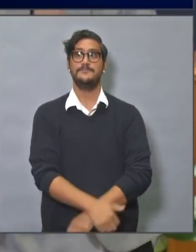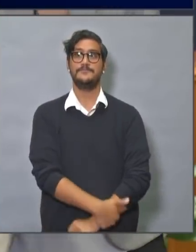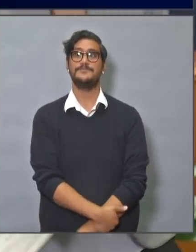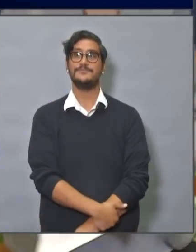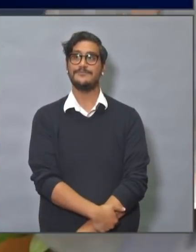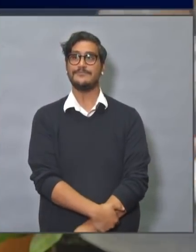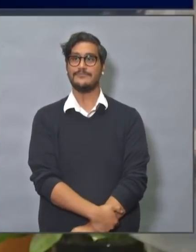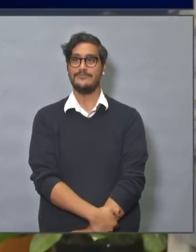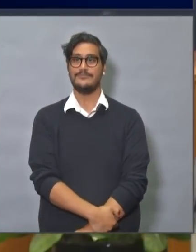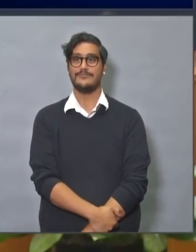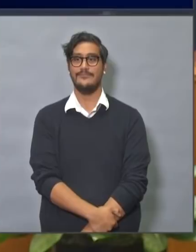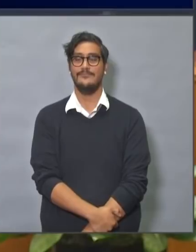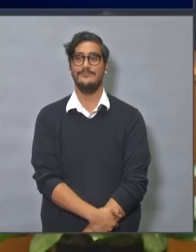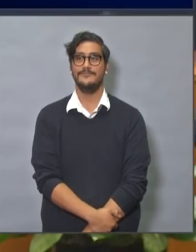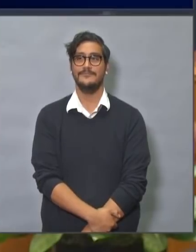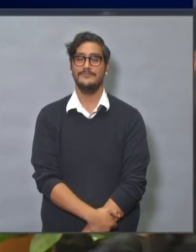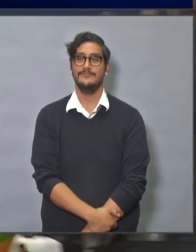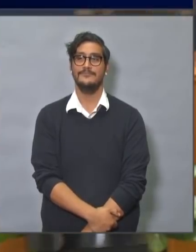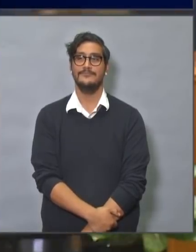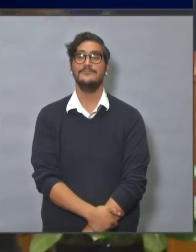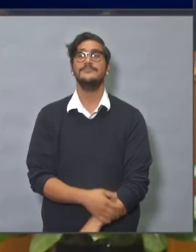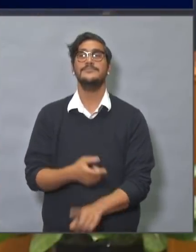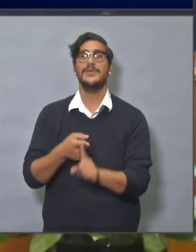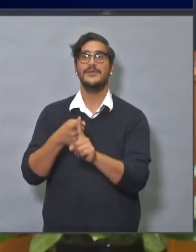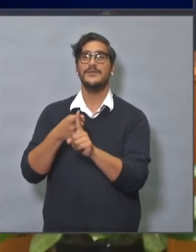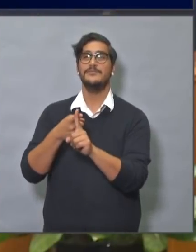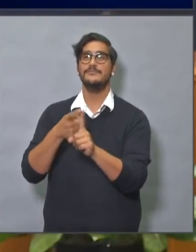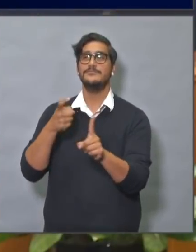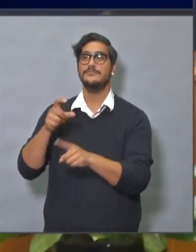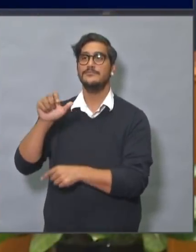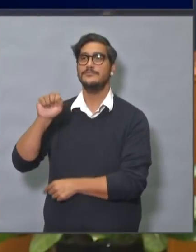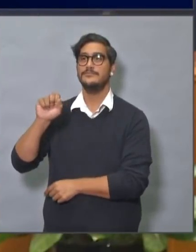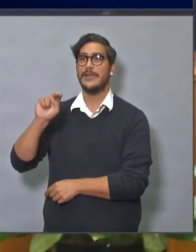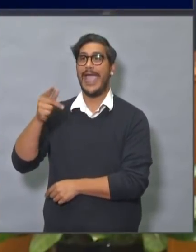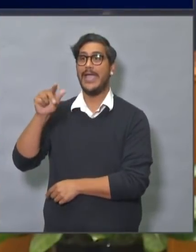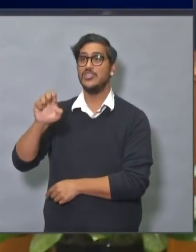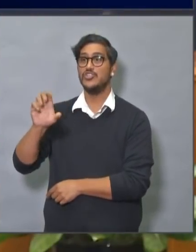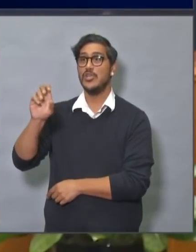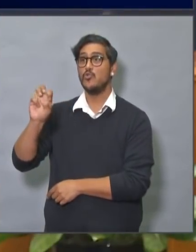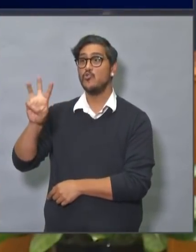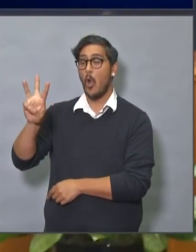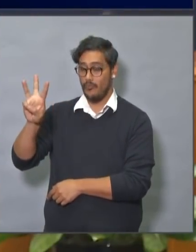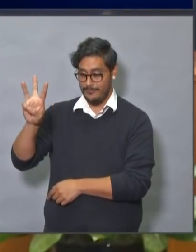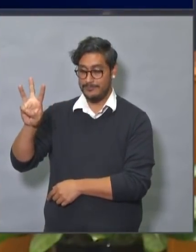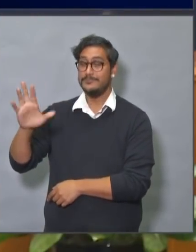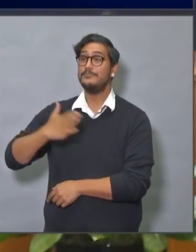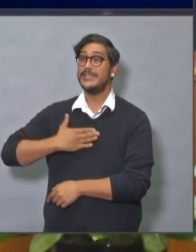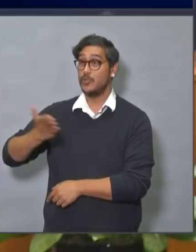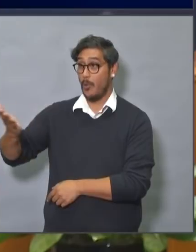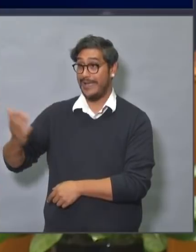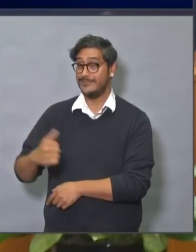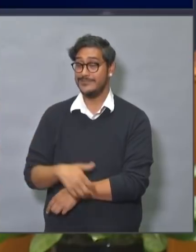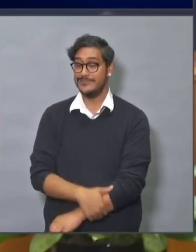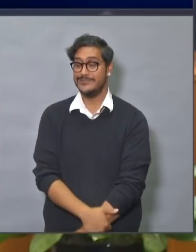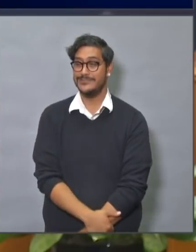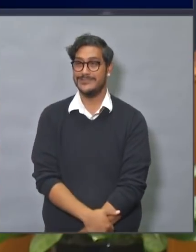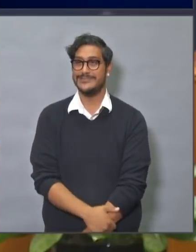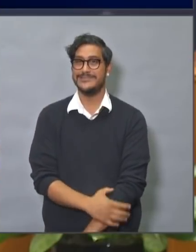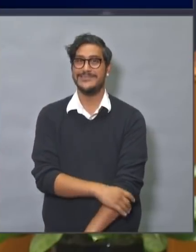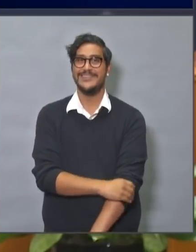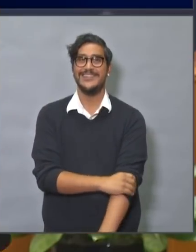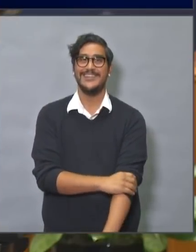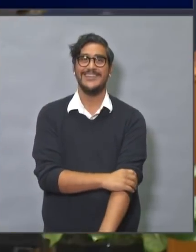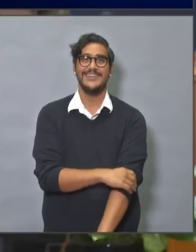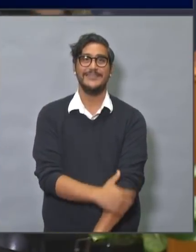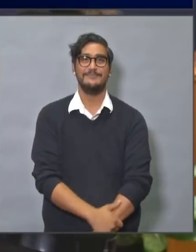sorry. Next question will come from the line of Angie Crow with KNBC. Please go ahead. Oh, hi there.